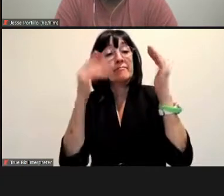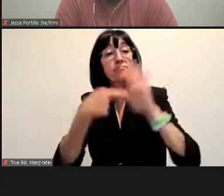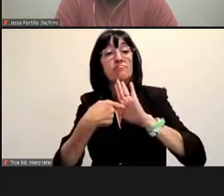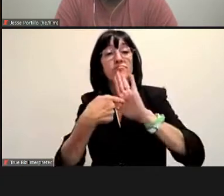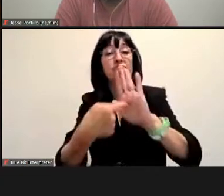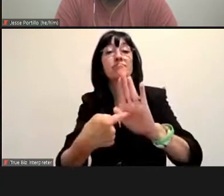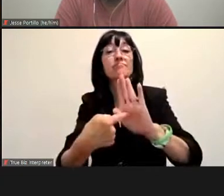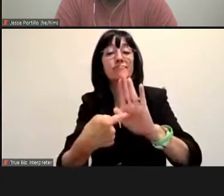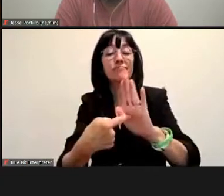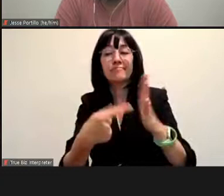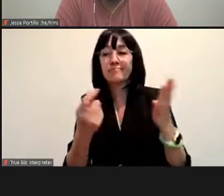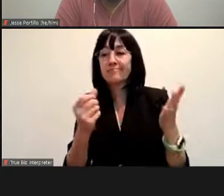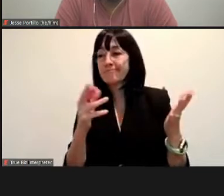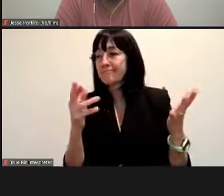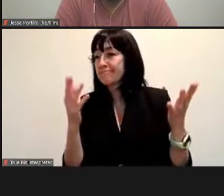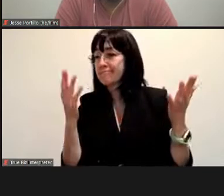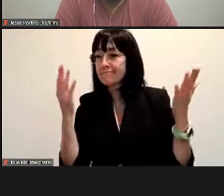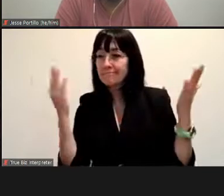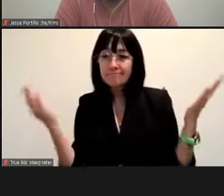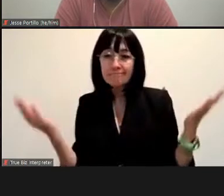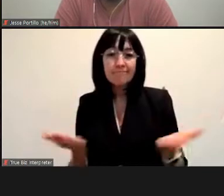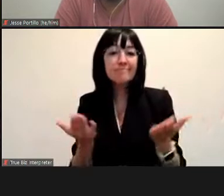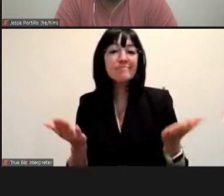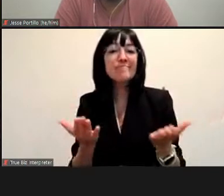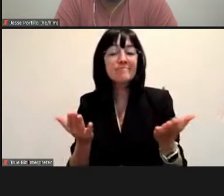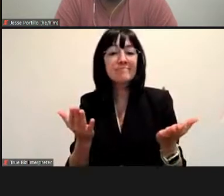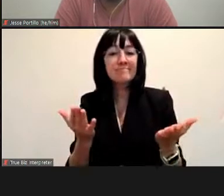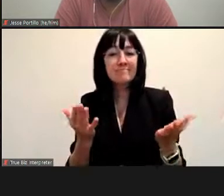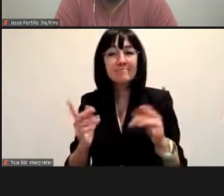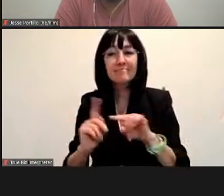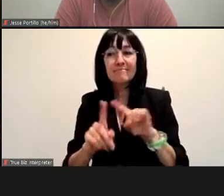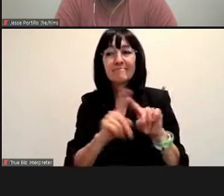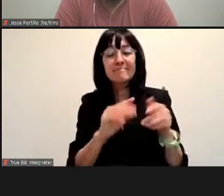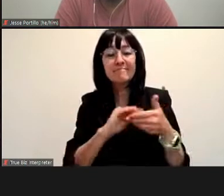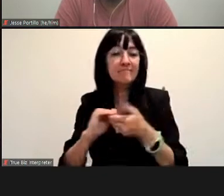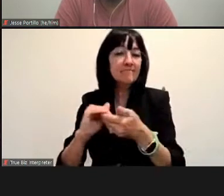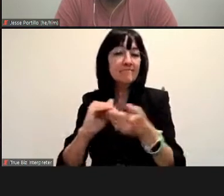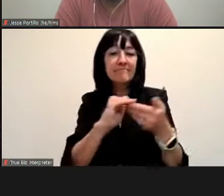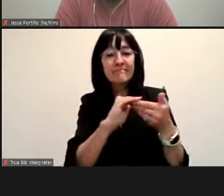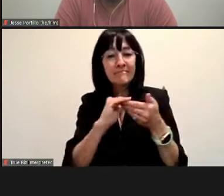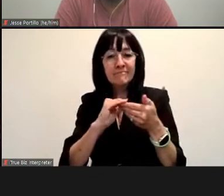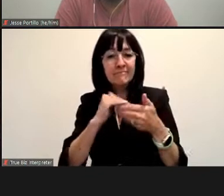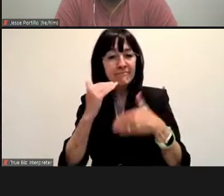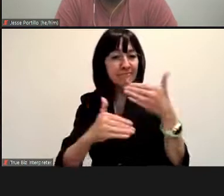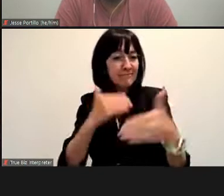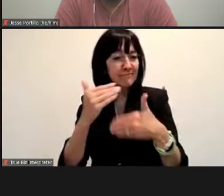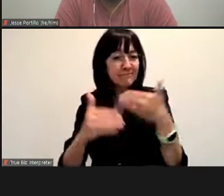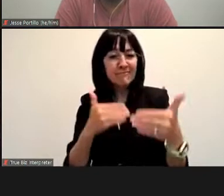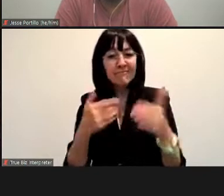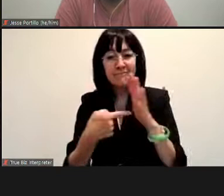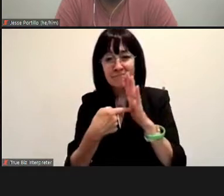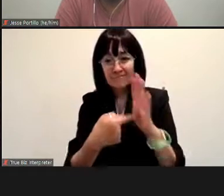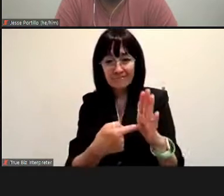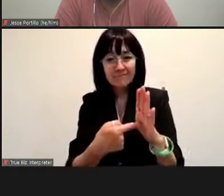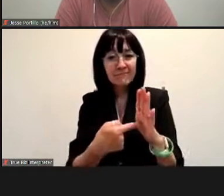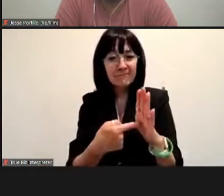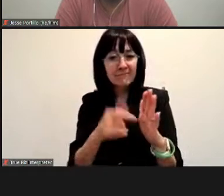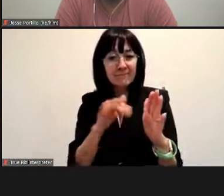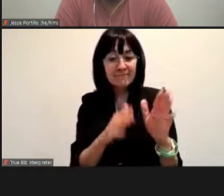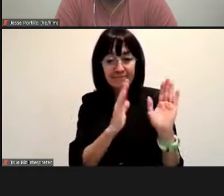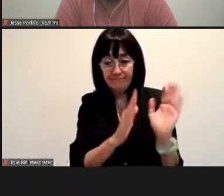in even our collaborative processes are reflected in, like I said before, you know, the order in